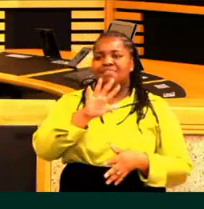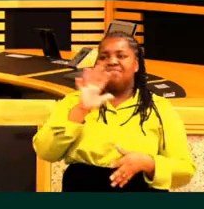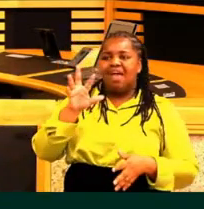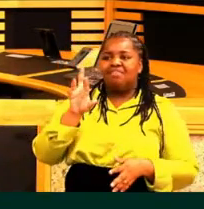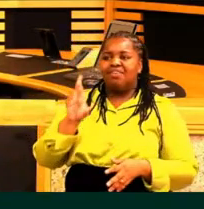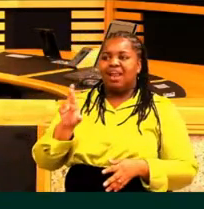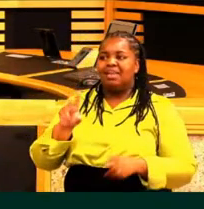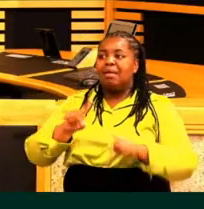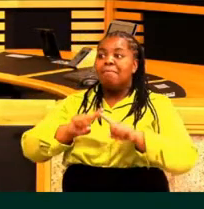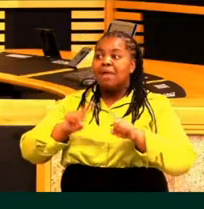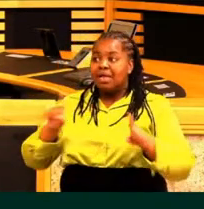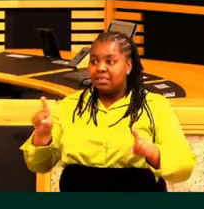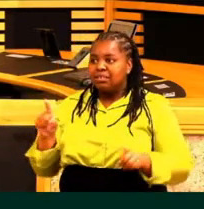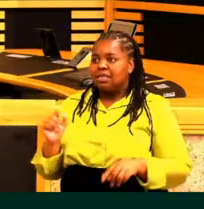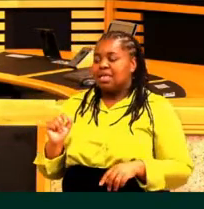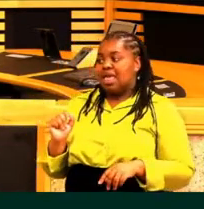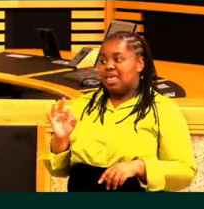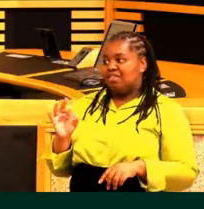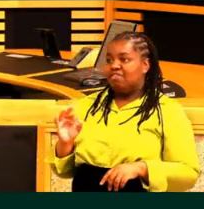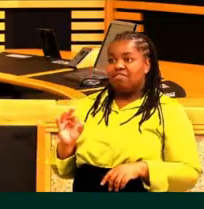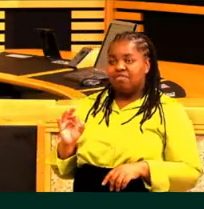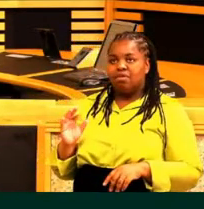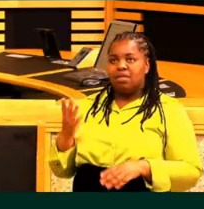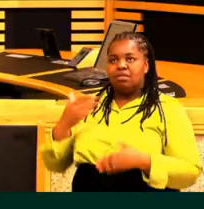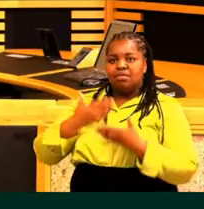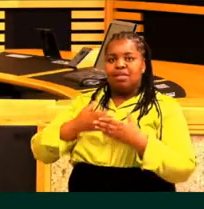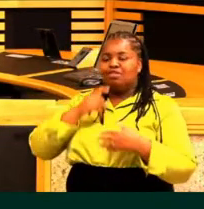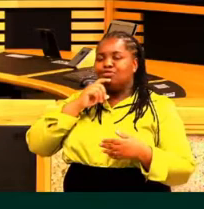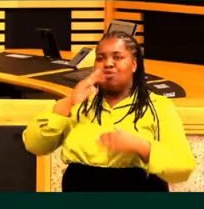but if um